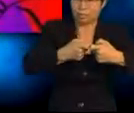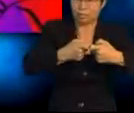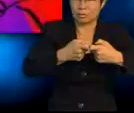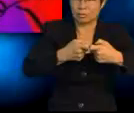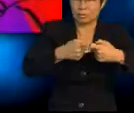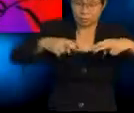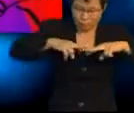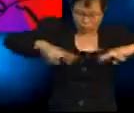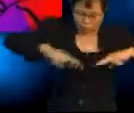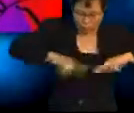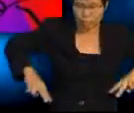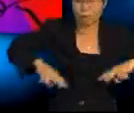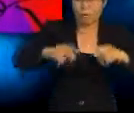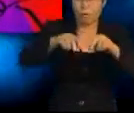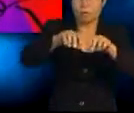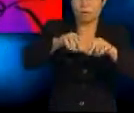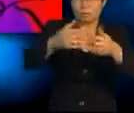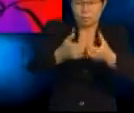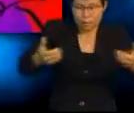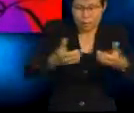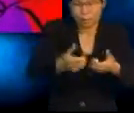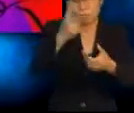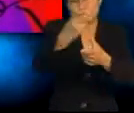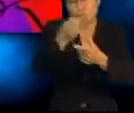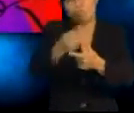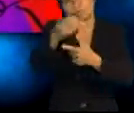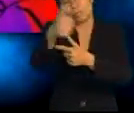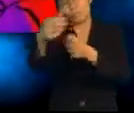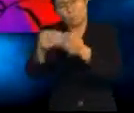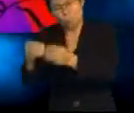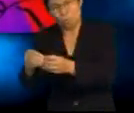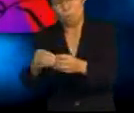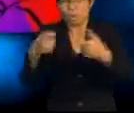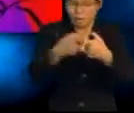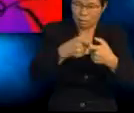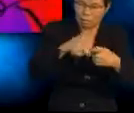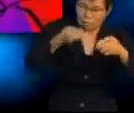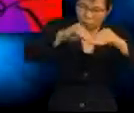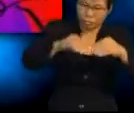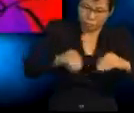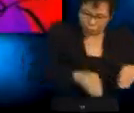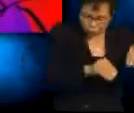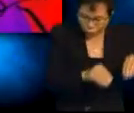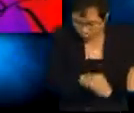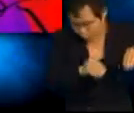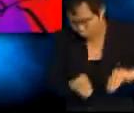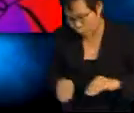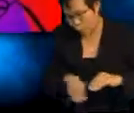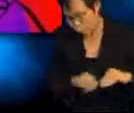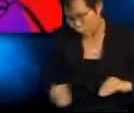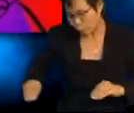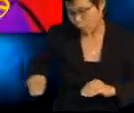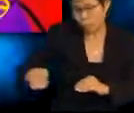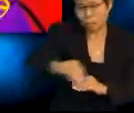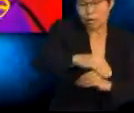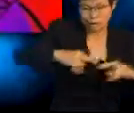split into two or more branches. The amount of current flowing through each branch in the